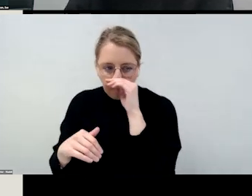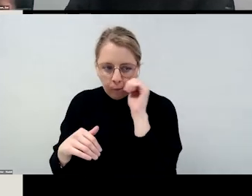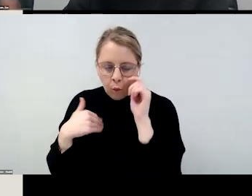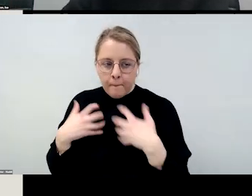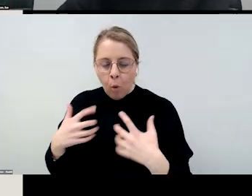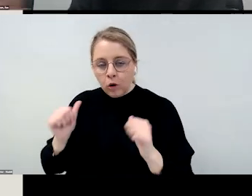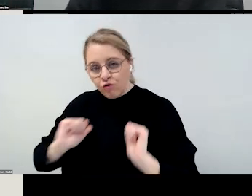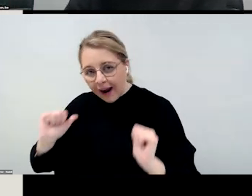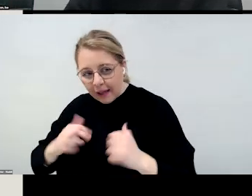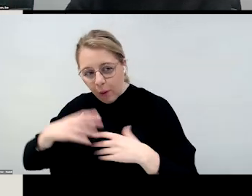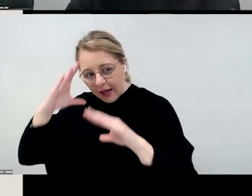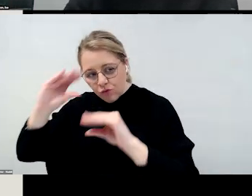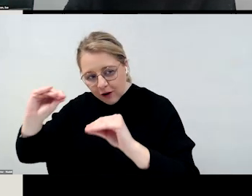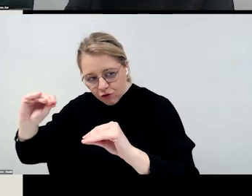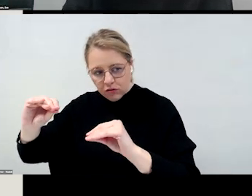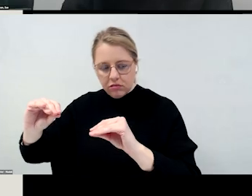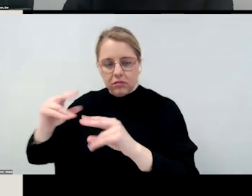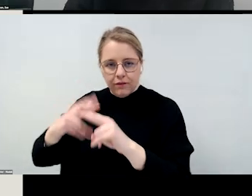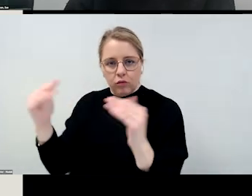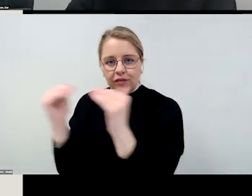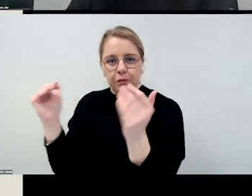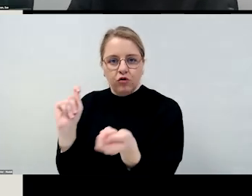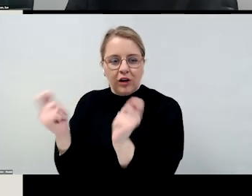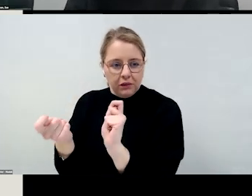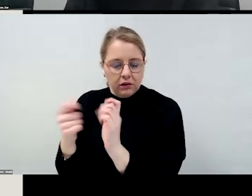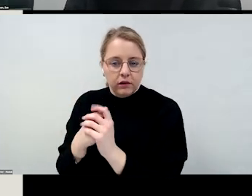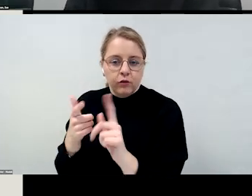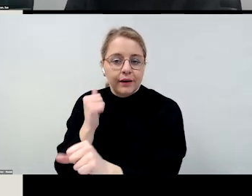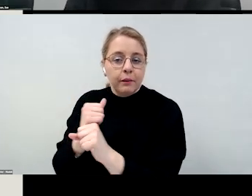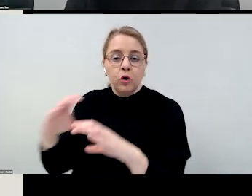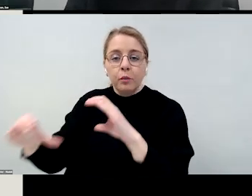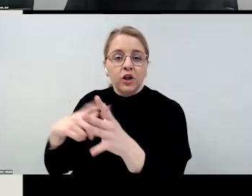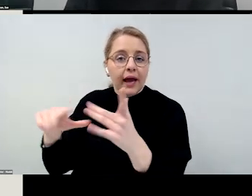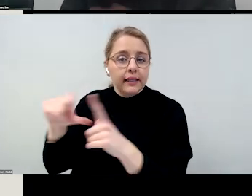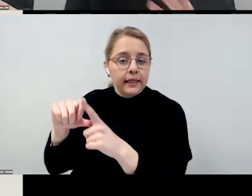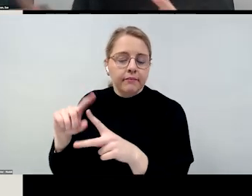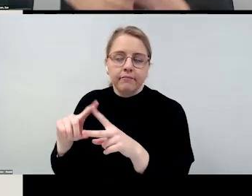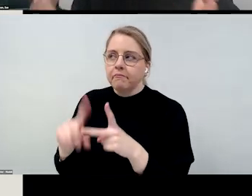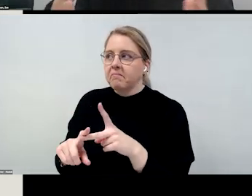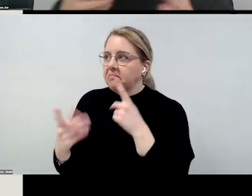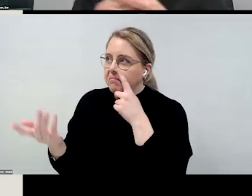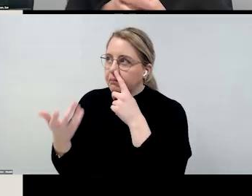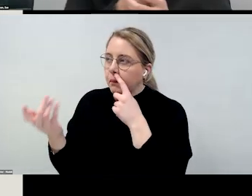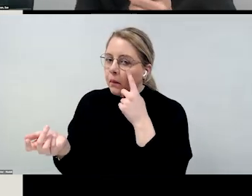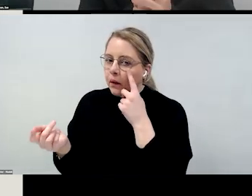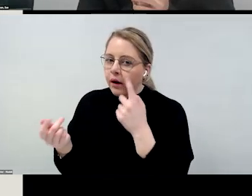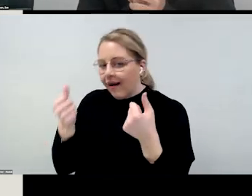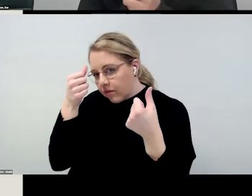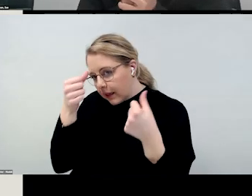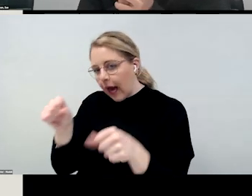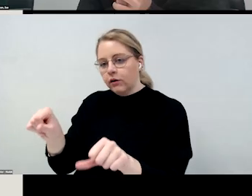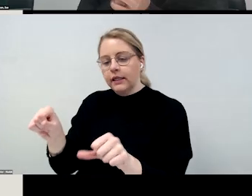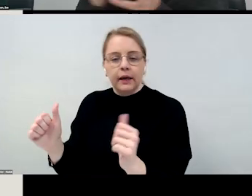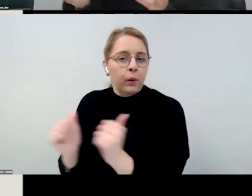professionals, particularly on reasonable adjustments. So that's things like communication aids, how to do familiarity